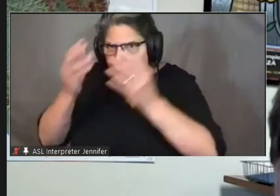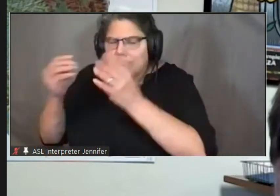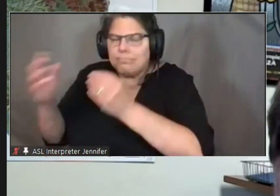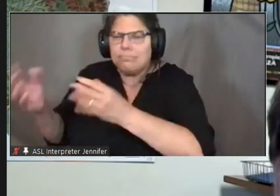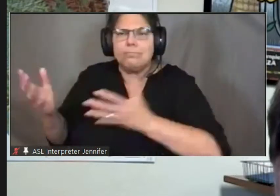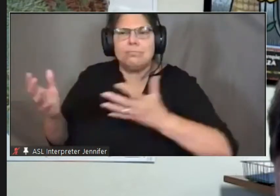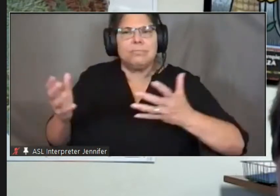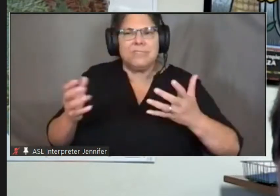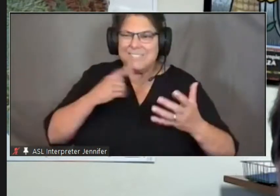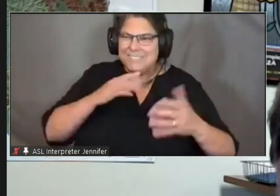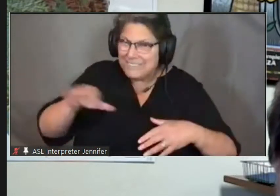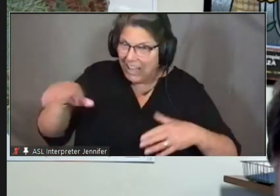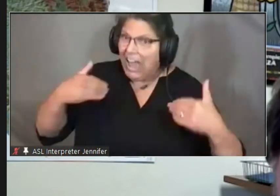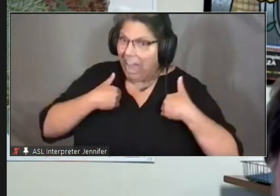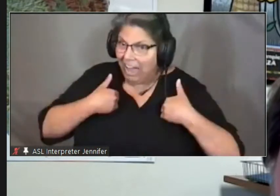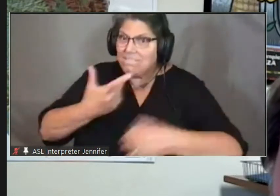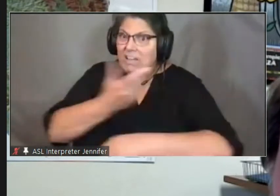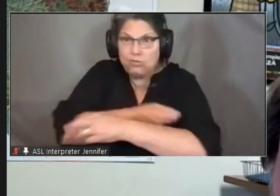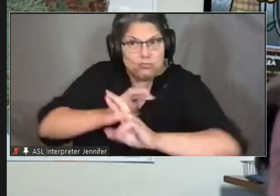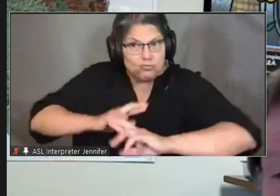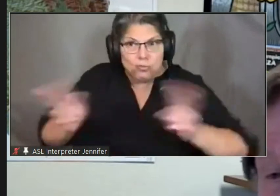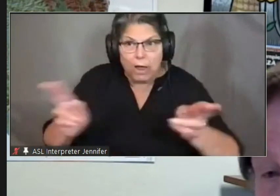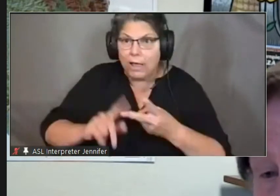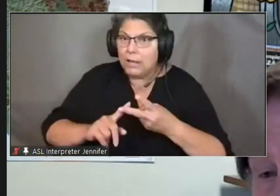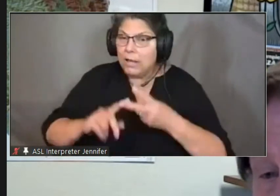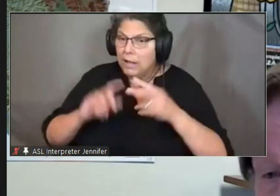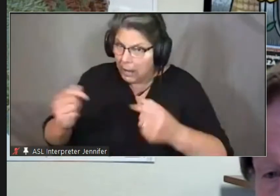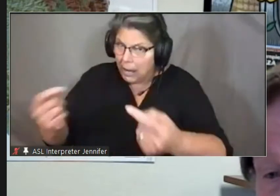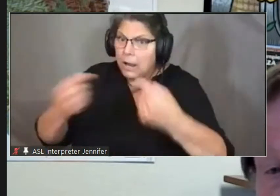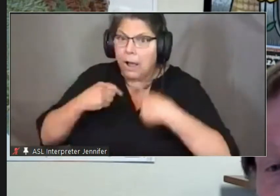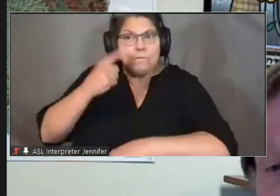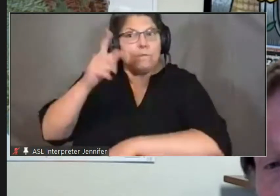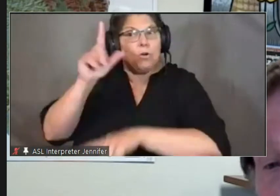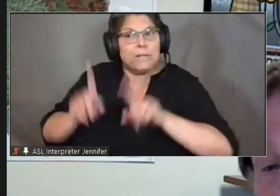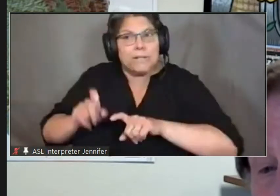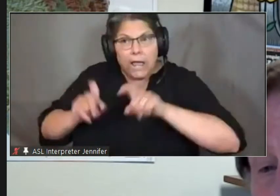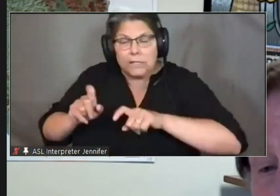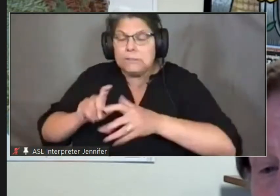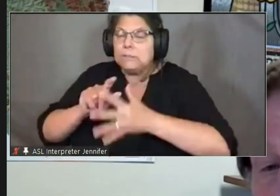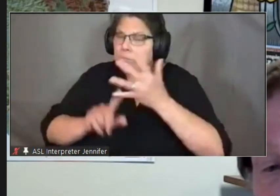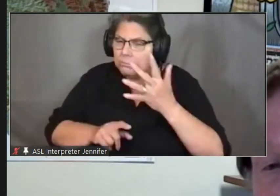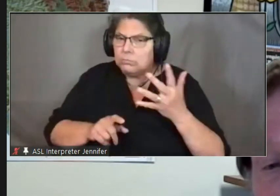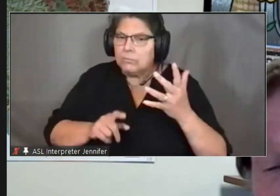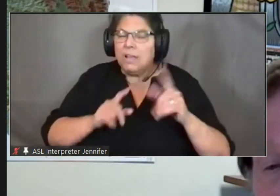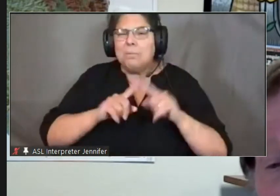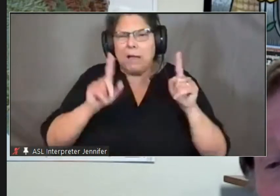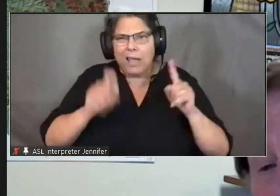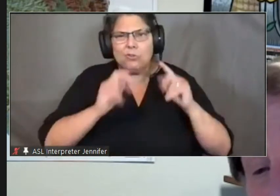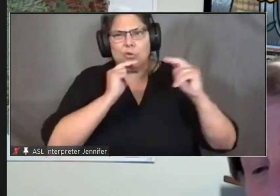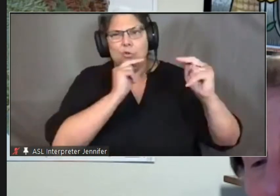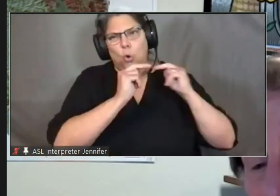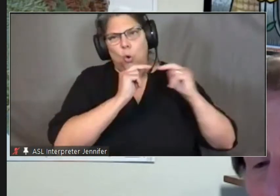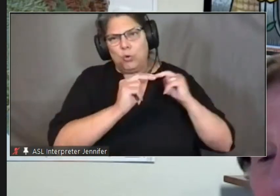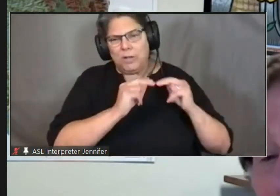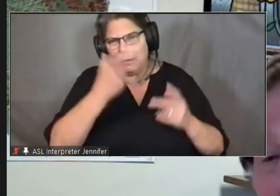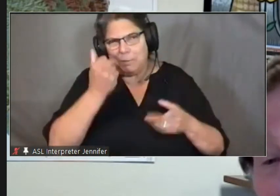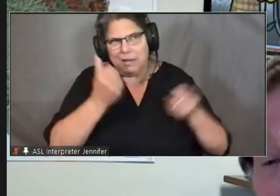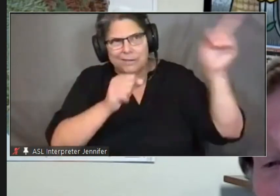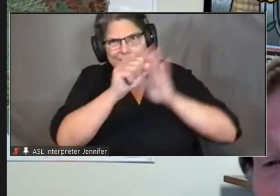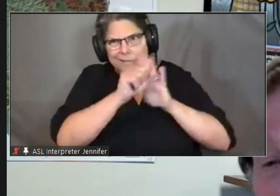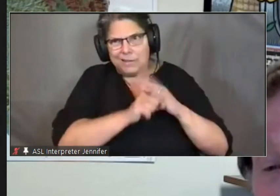testing available, and a lot more contact investigation and tracing. But it was adjudicated because they said, hey, you know, you guys